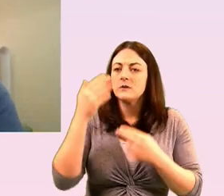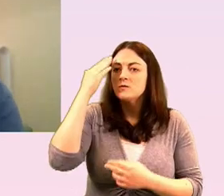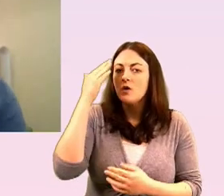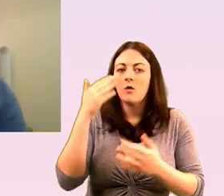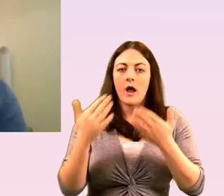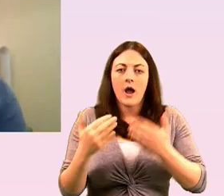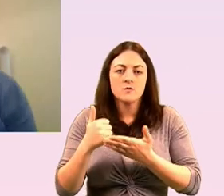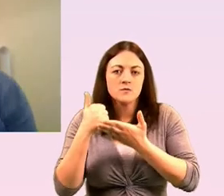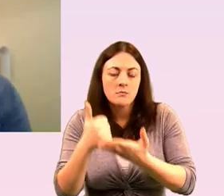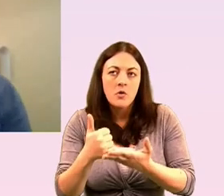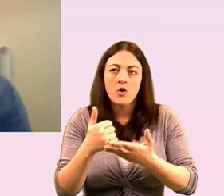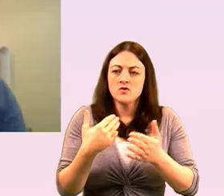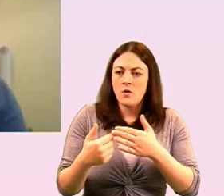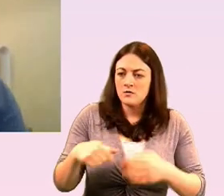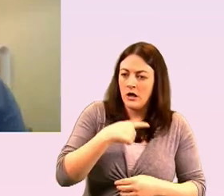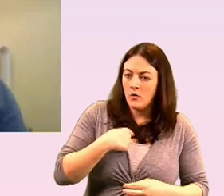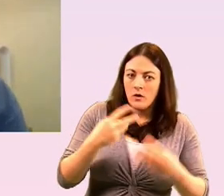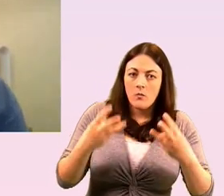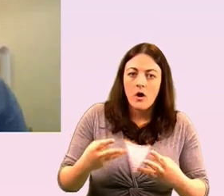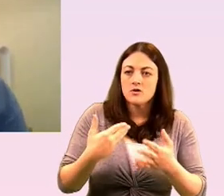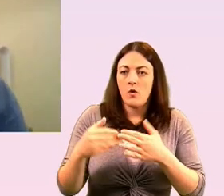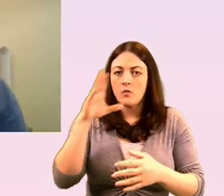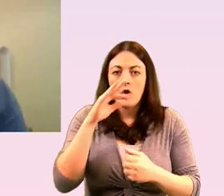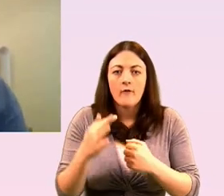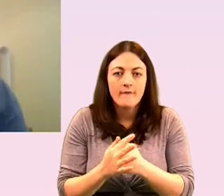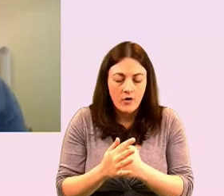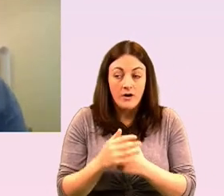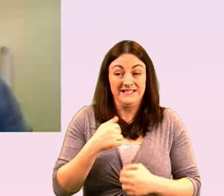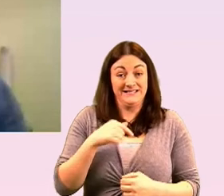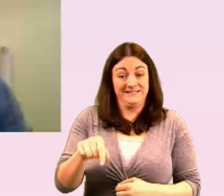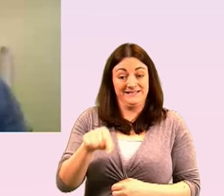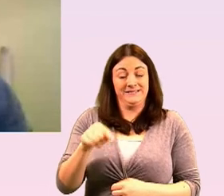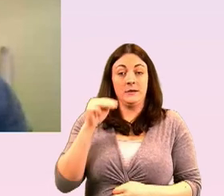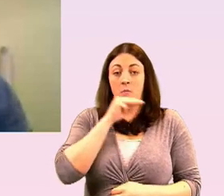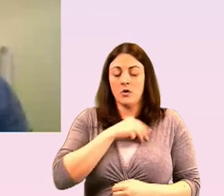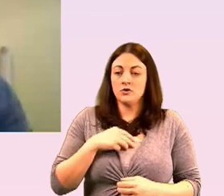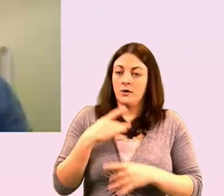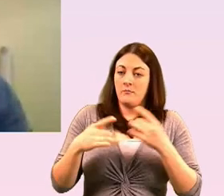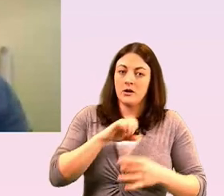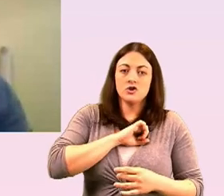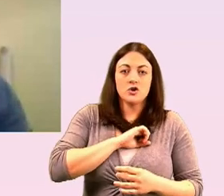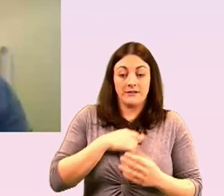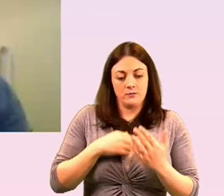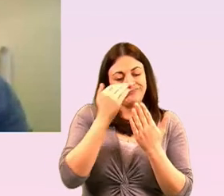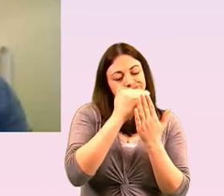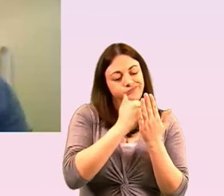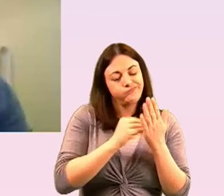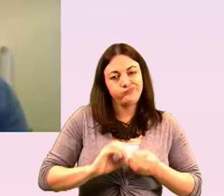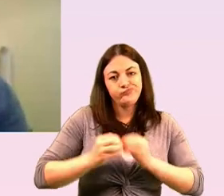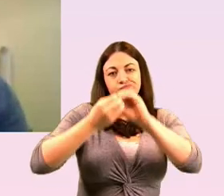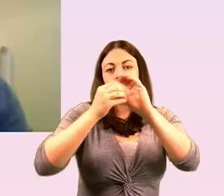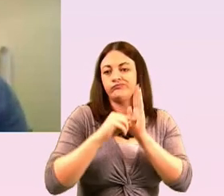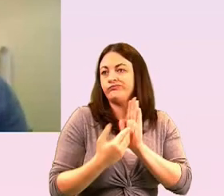that people look for and i know that that's one of the in terms of supporting donors and grantees that community foundation do